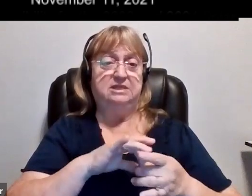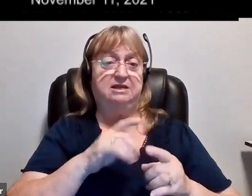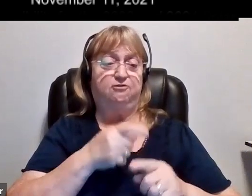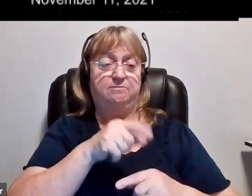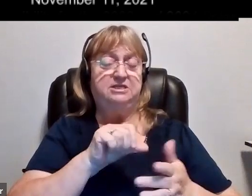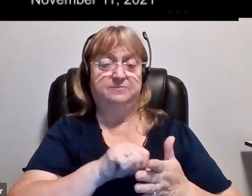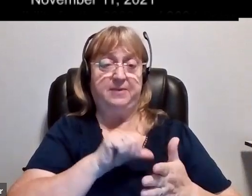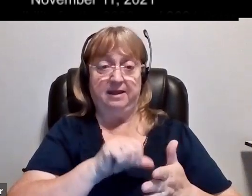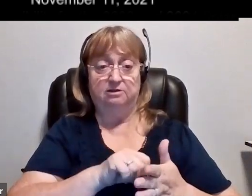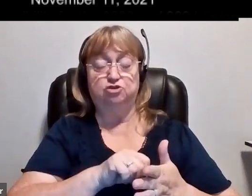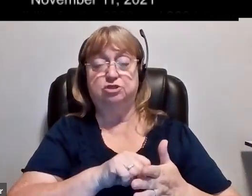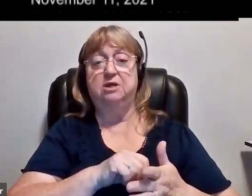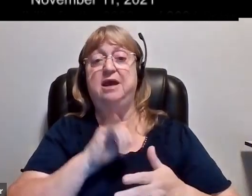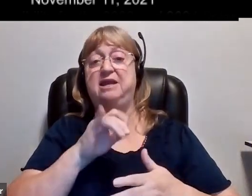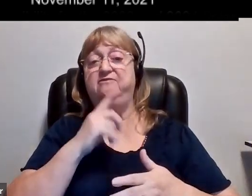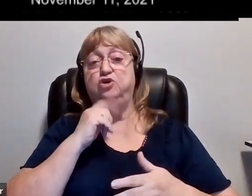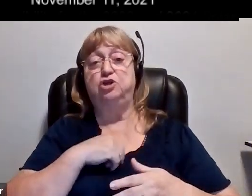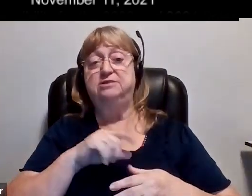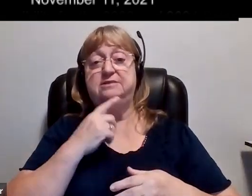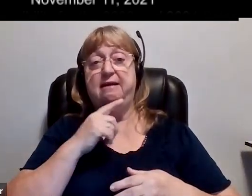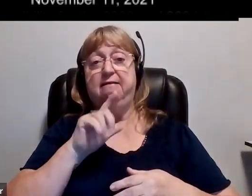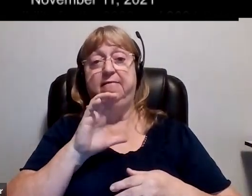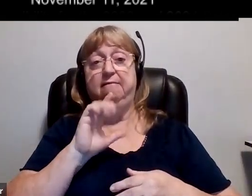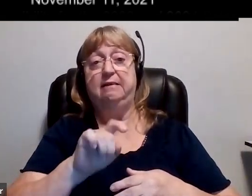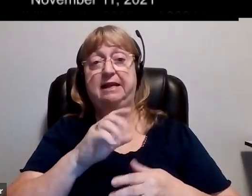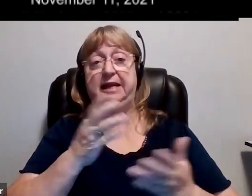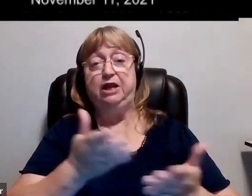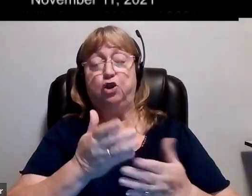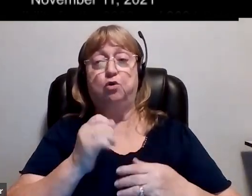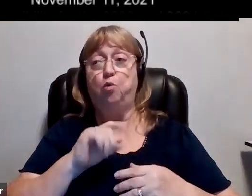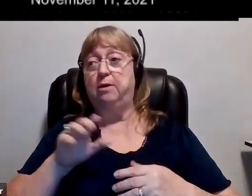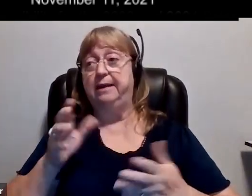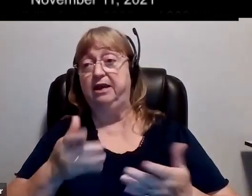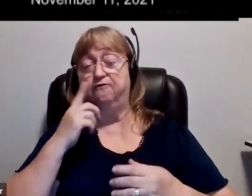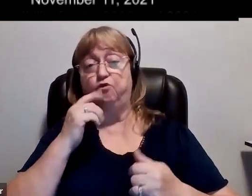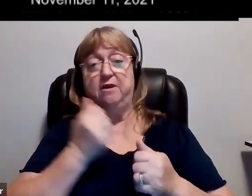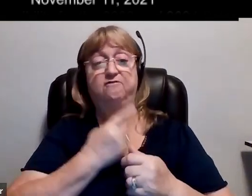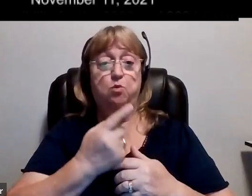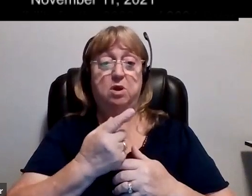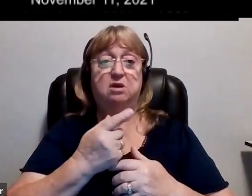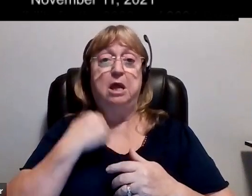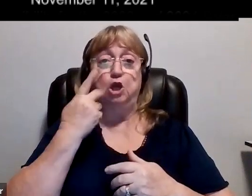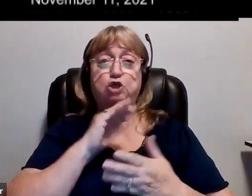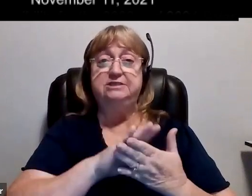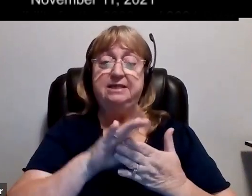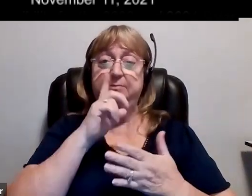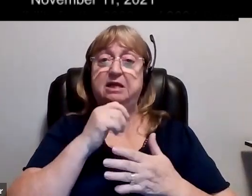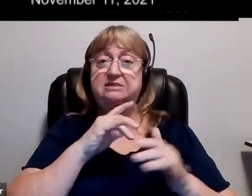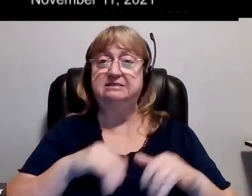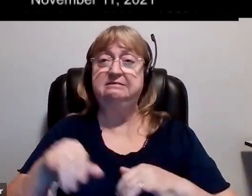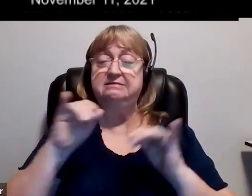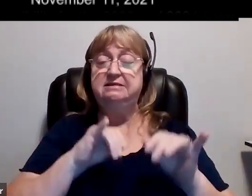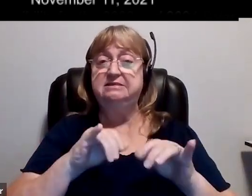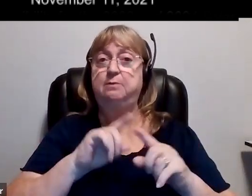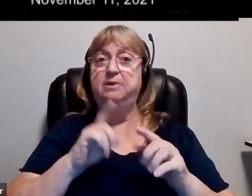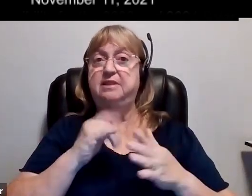page? And if you just put click here or here for every single one of them, which maybe looks kind of neat because it's all consistent, that's